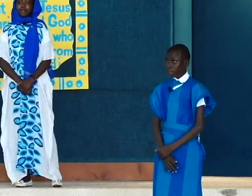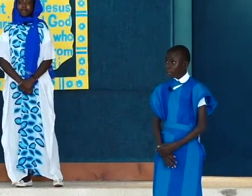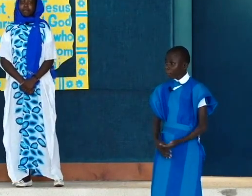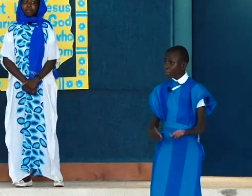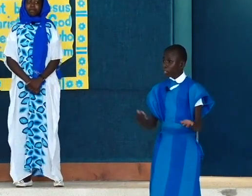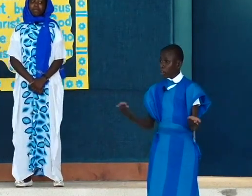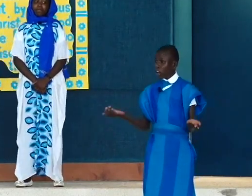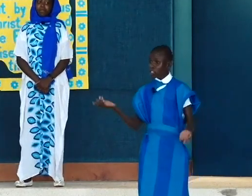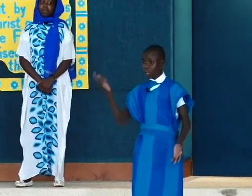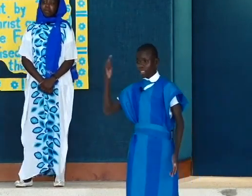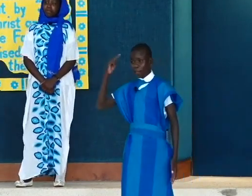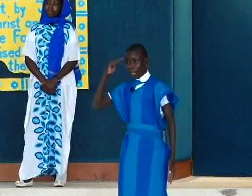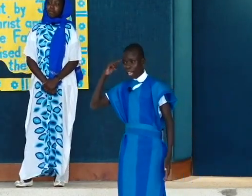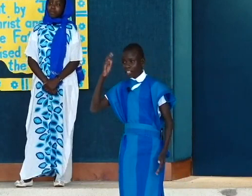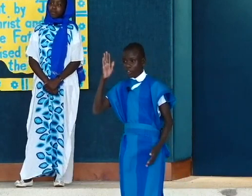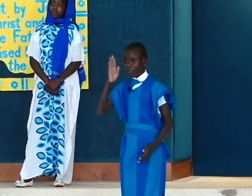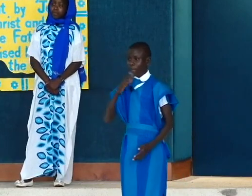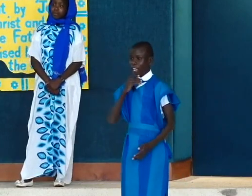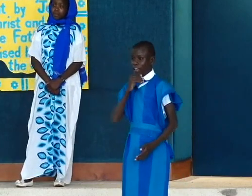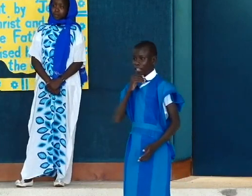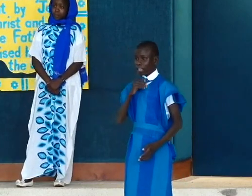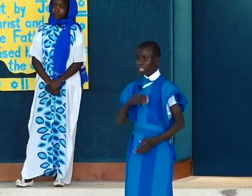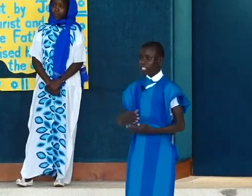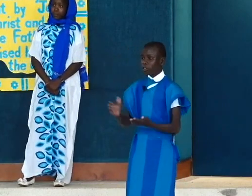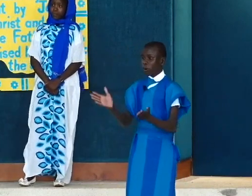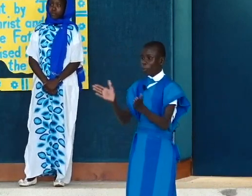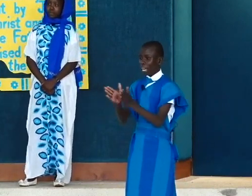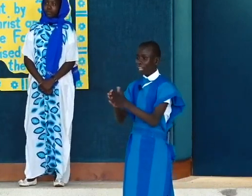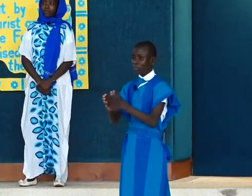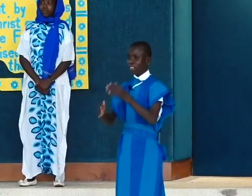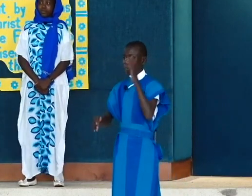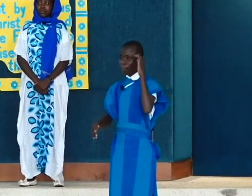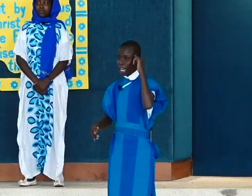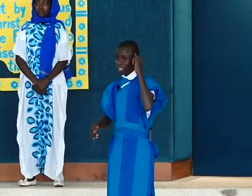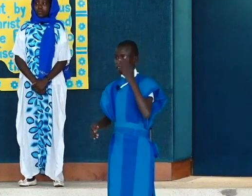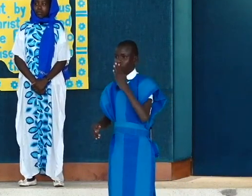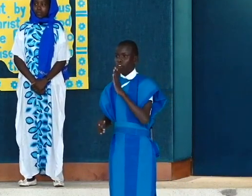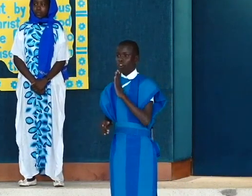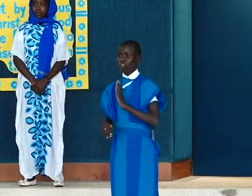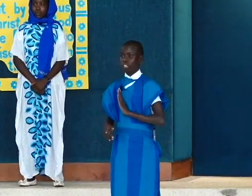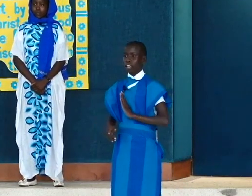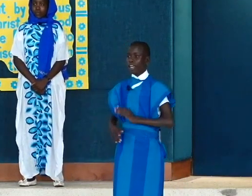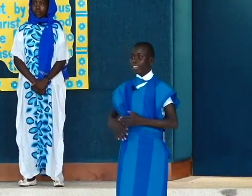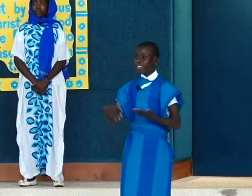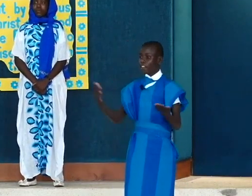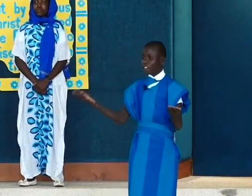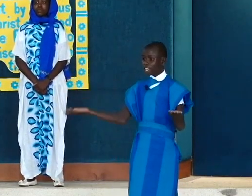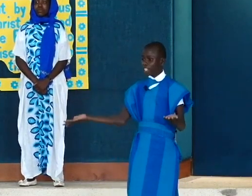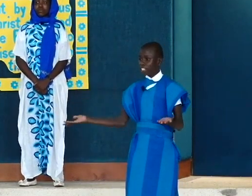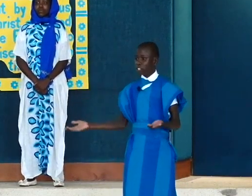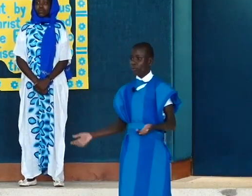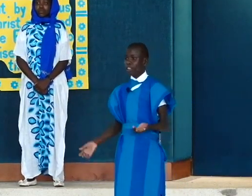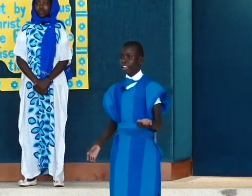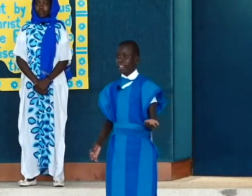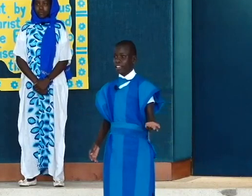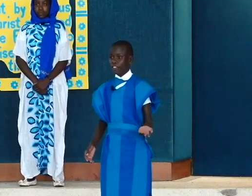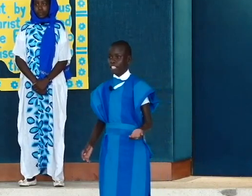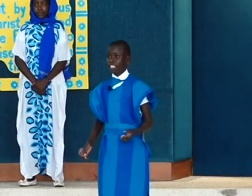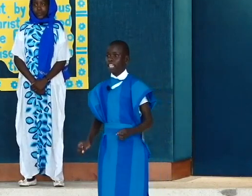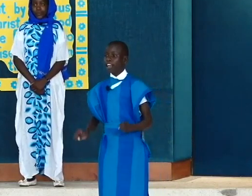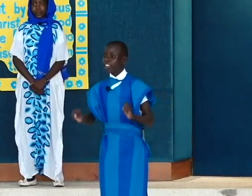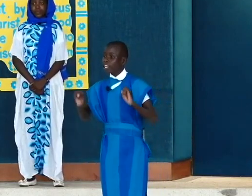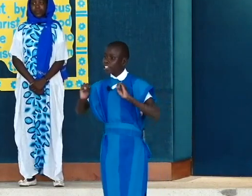land. Because when the mind of man is combined with the mind of God, the finite with